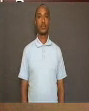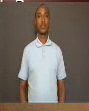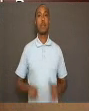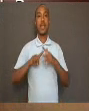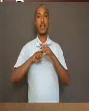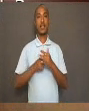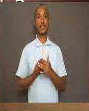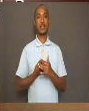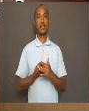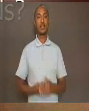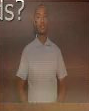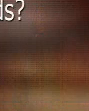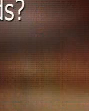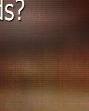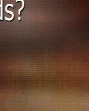Begin.